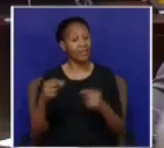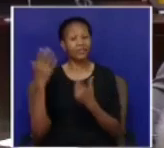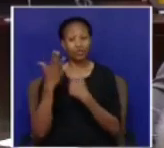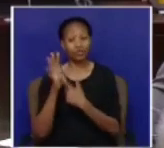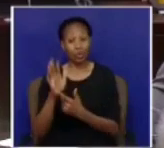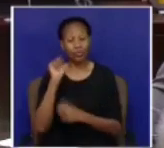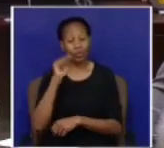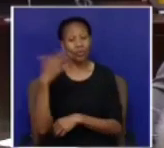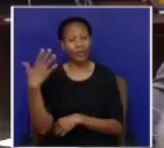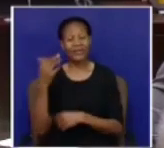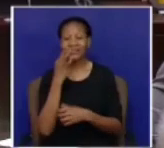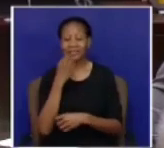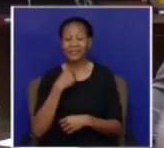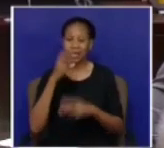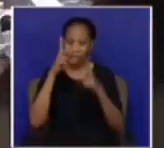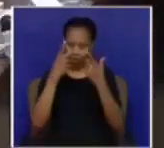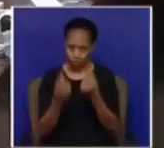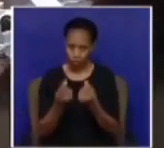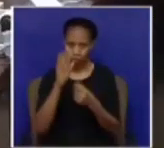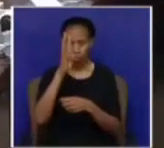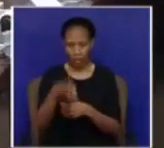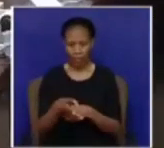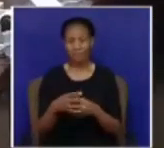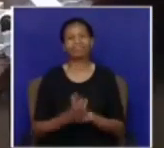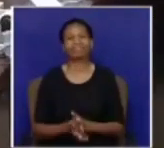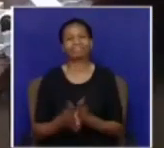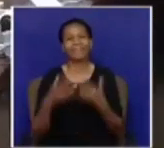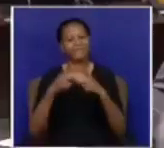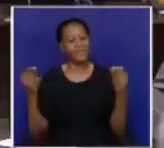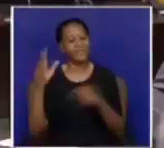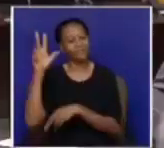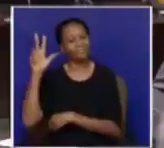I do. You have duly sworn in. Thank you.